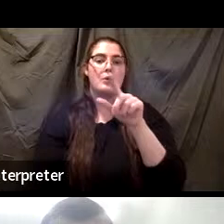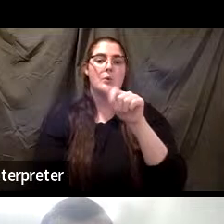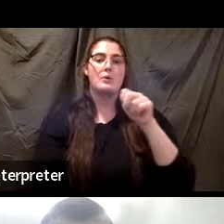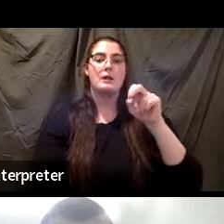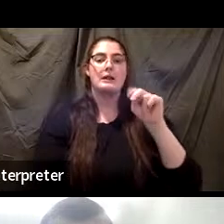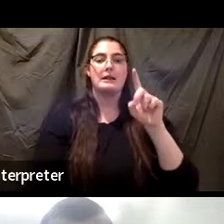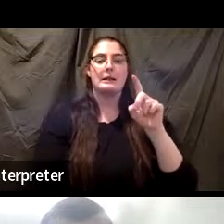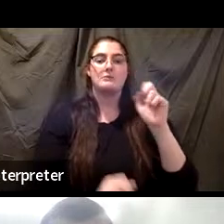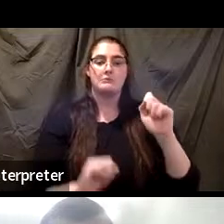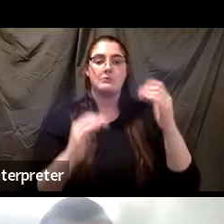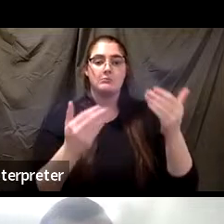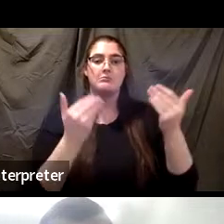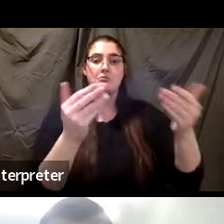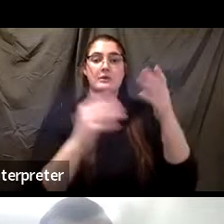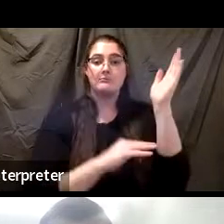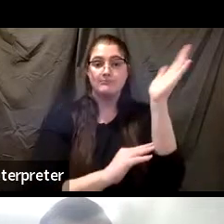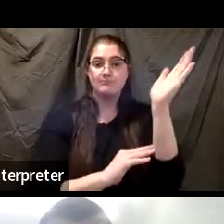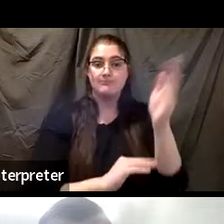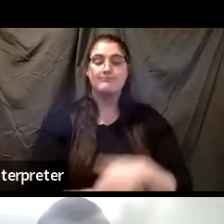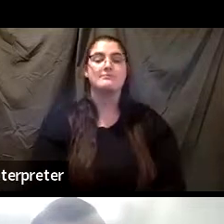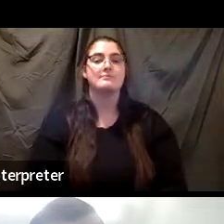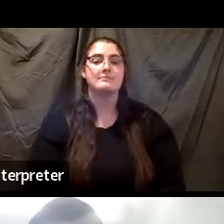speak.